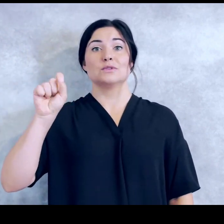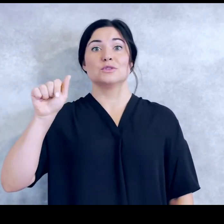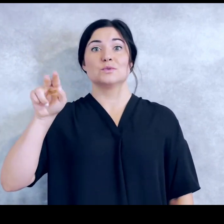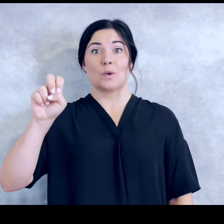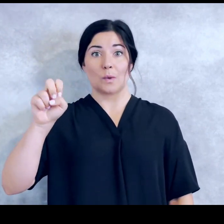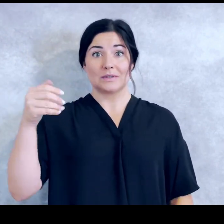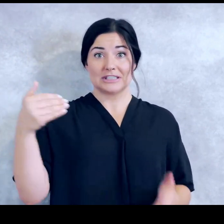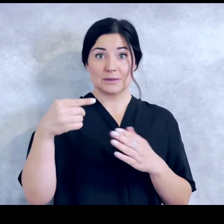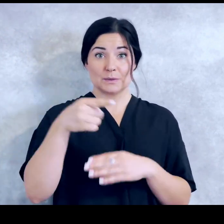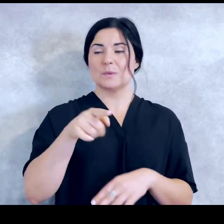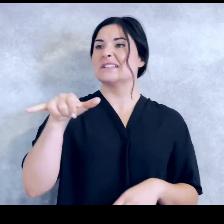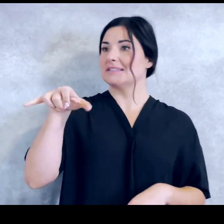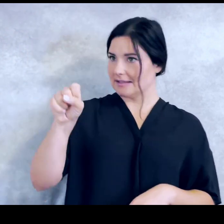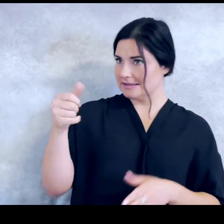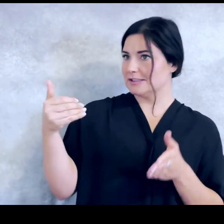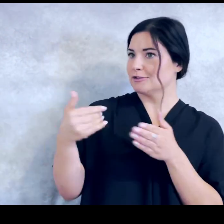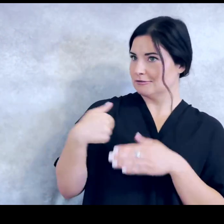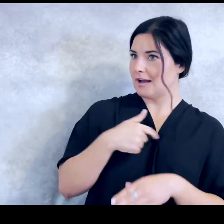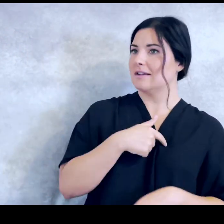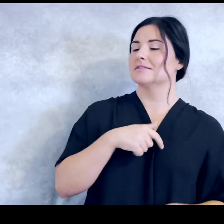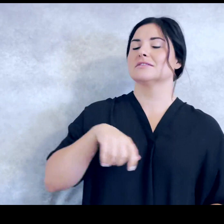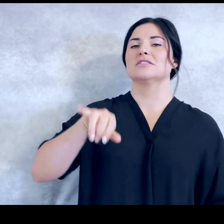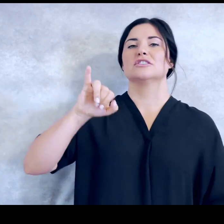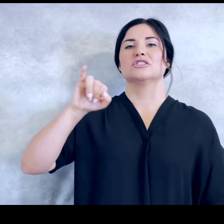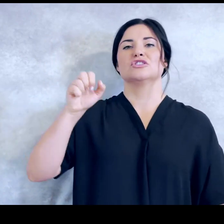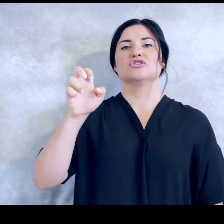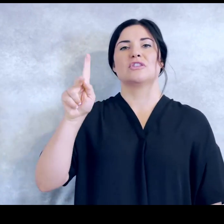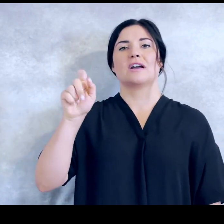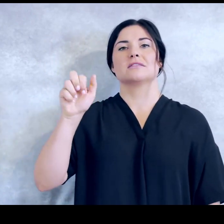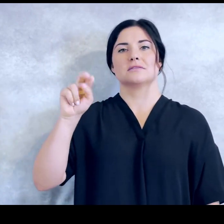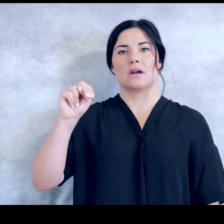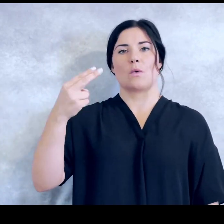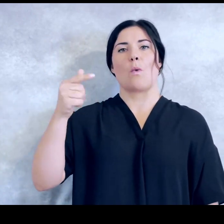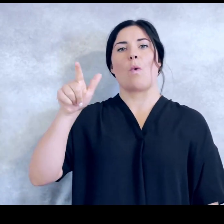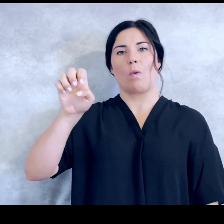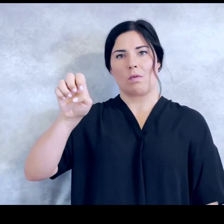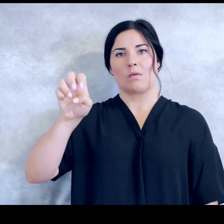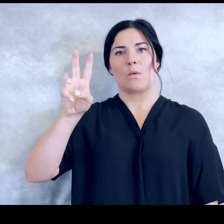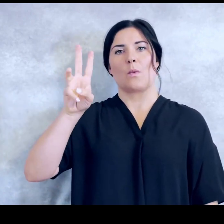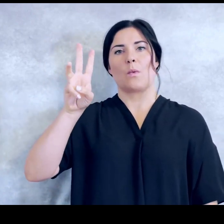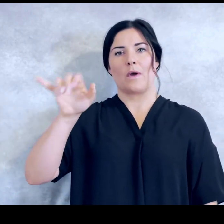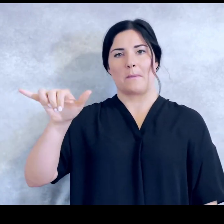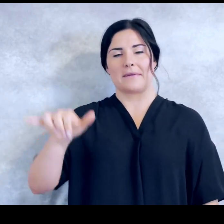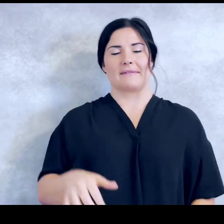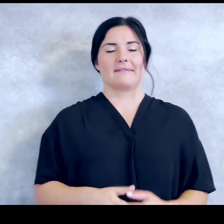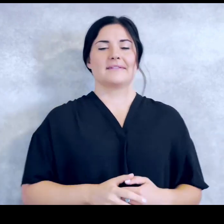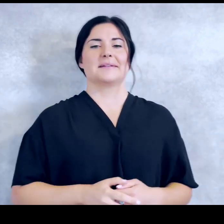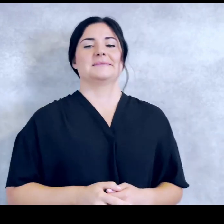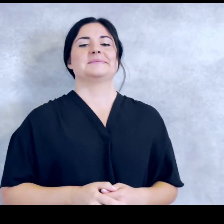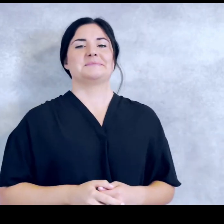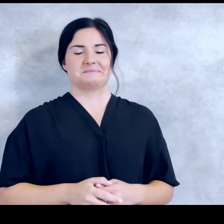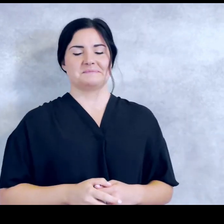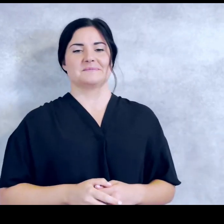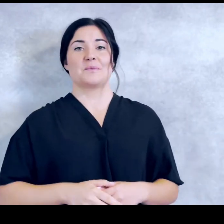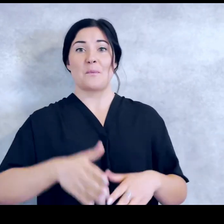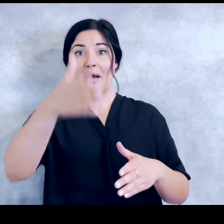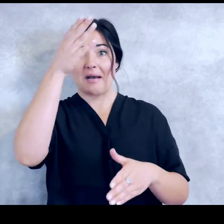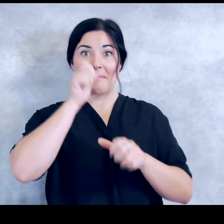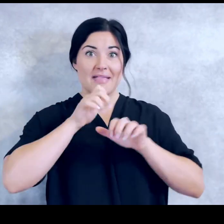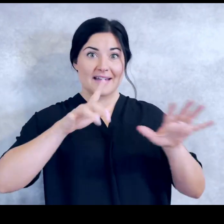close to Yellowstone? Yes. Very good. Jackson Hole. Okay, good deal. Glad you're here from